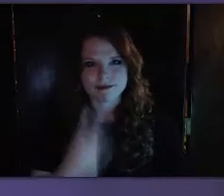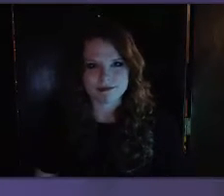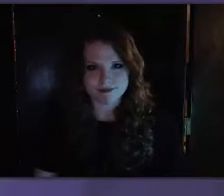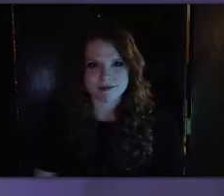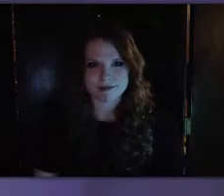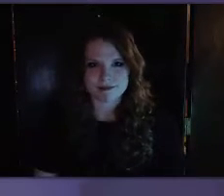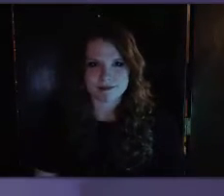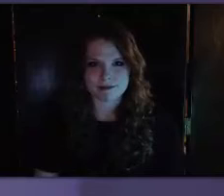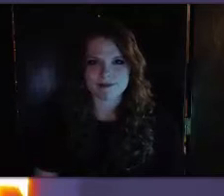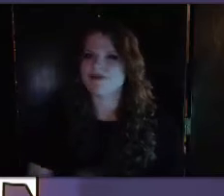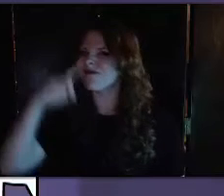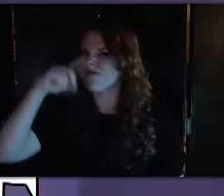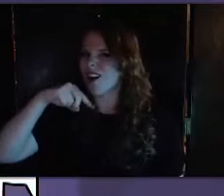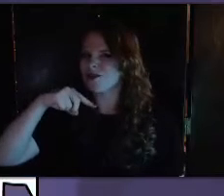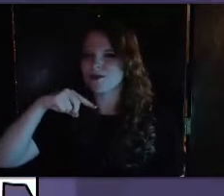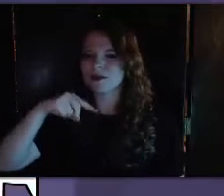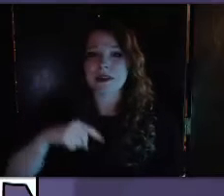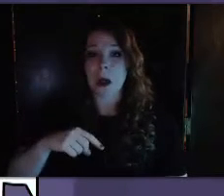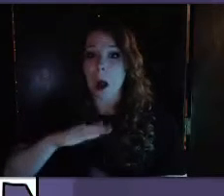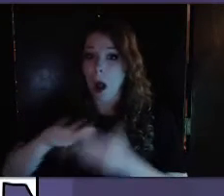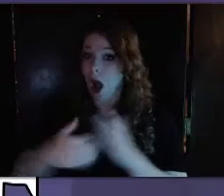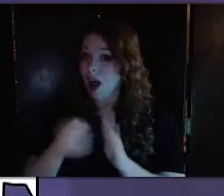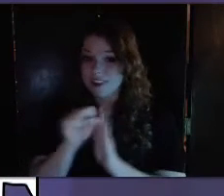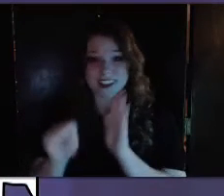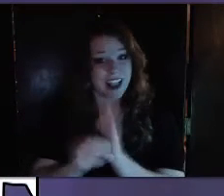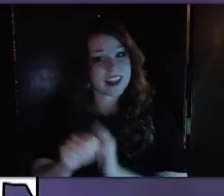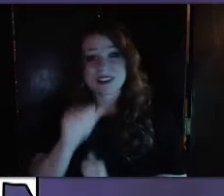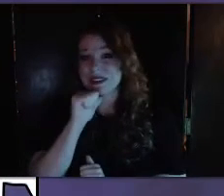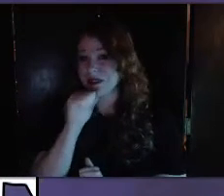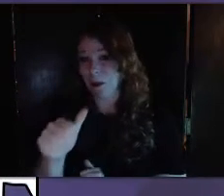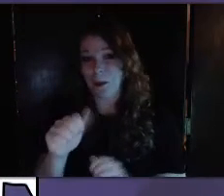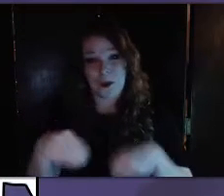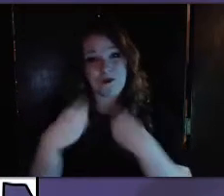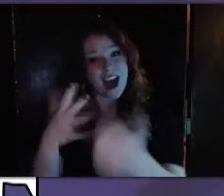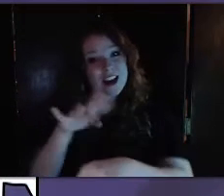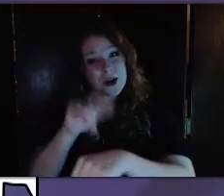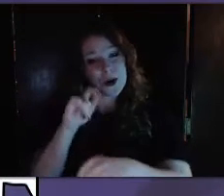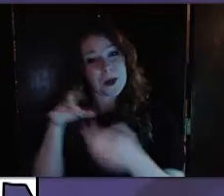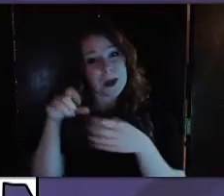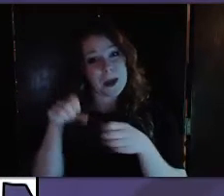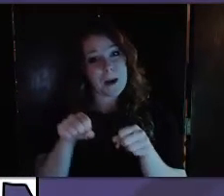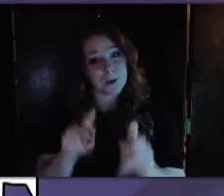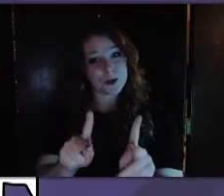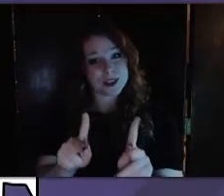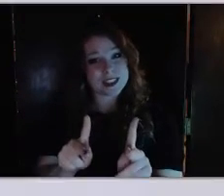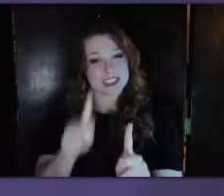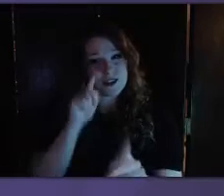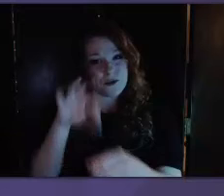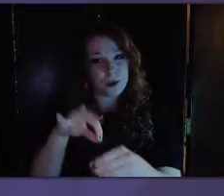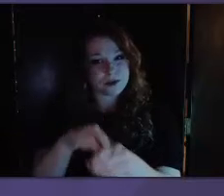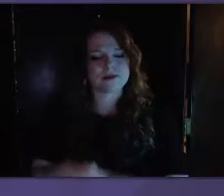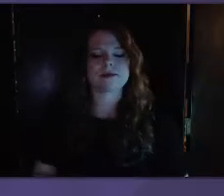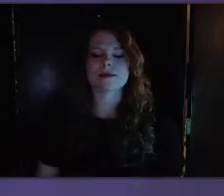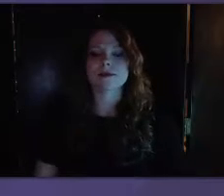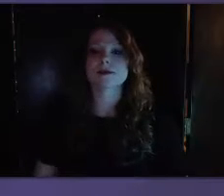is false. Not all states are offering in-person early voting opportunities. The